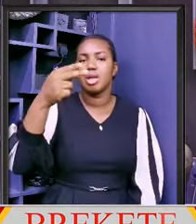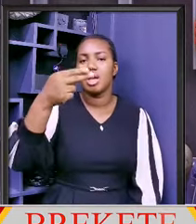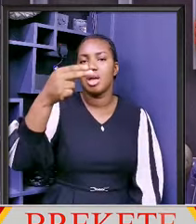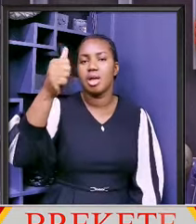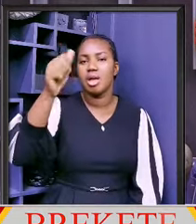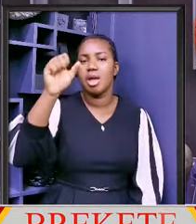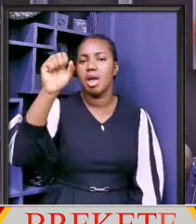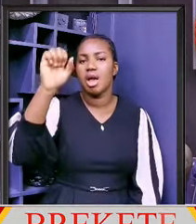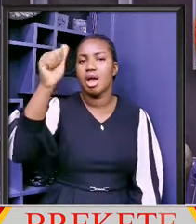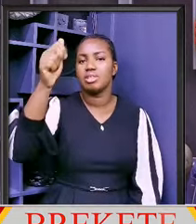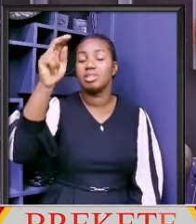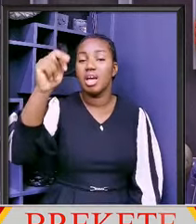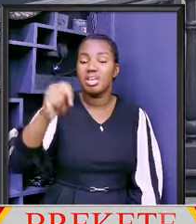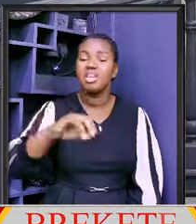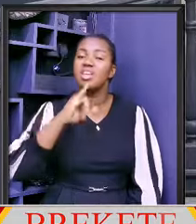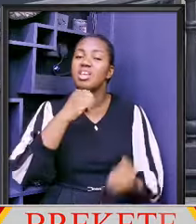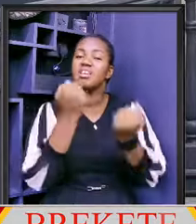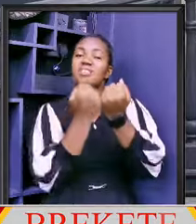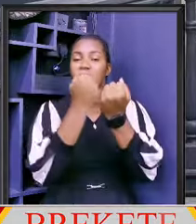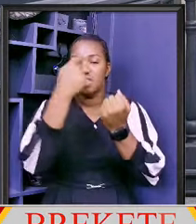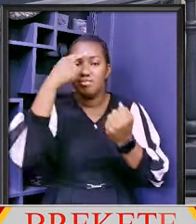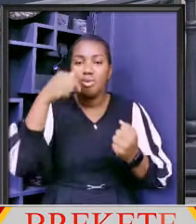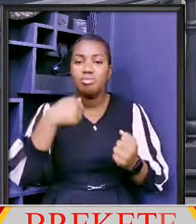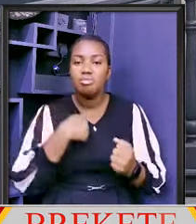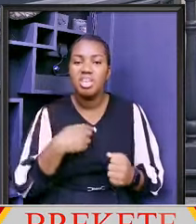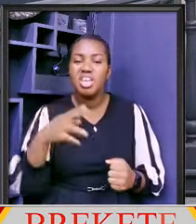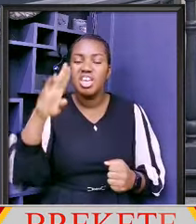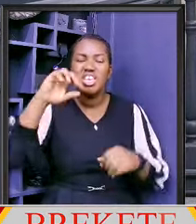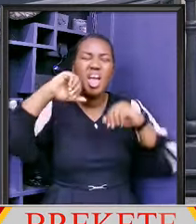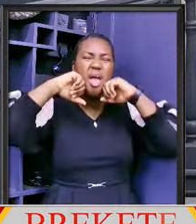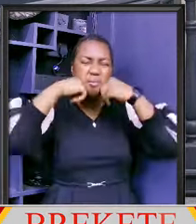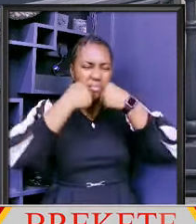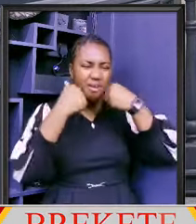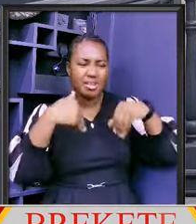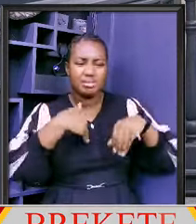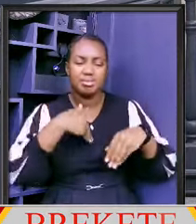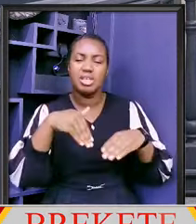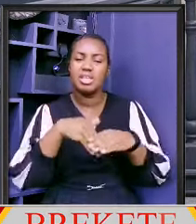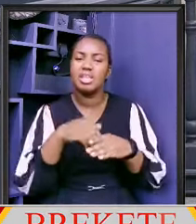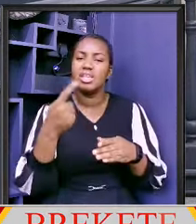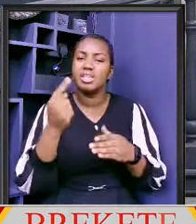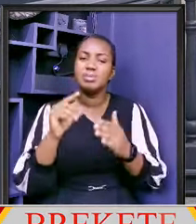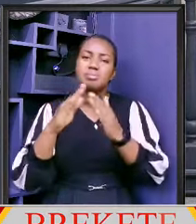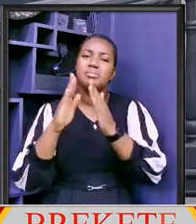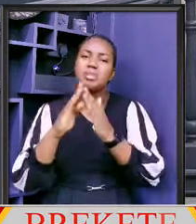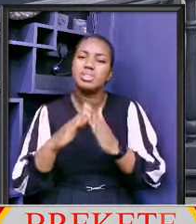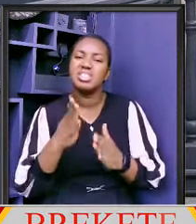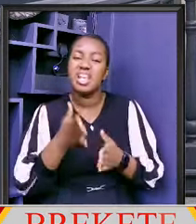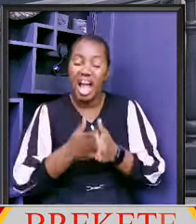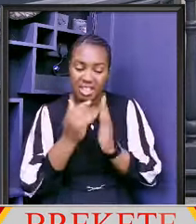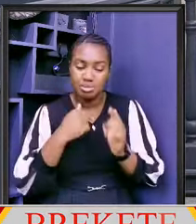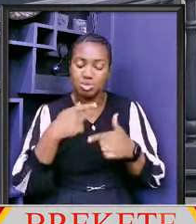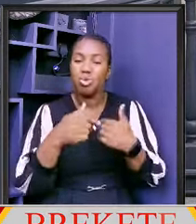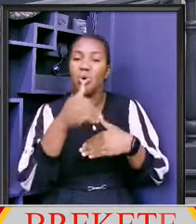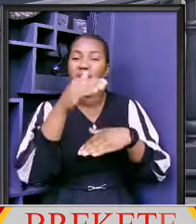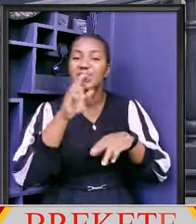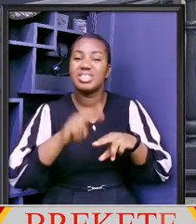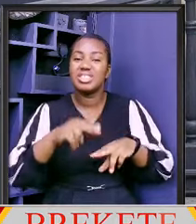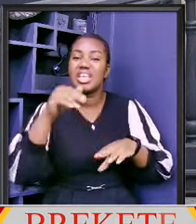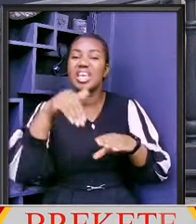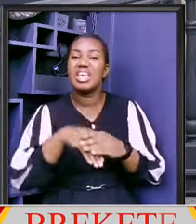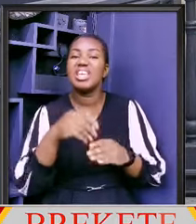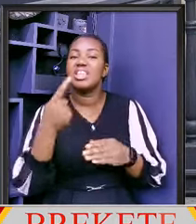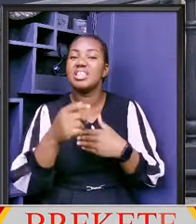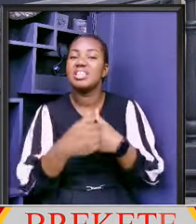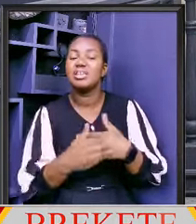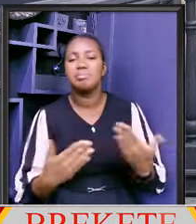they humiliated me in the meeting. They don't want me to sit down with the president. They say I should go and sit down at the back. I want to take a picture with the